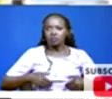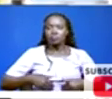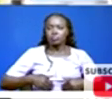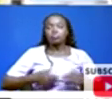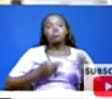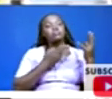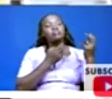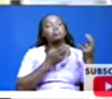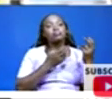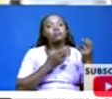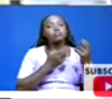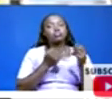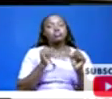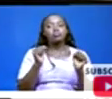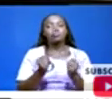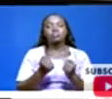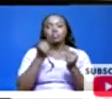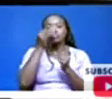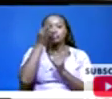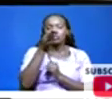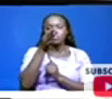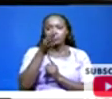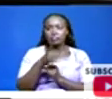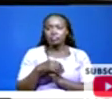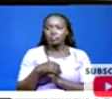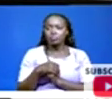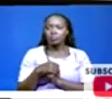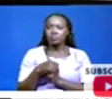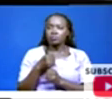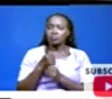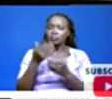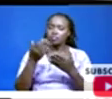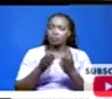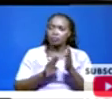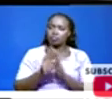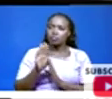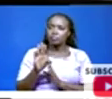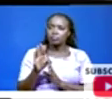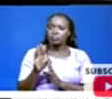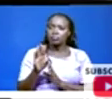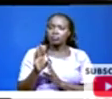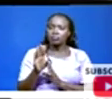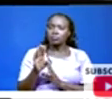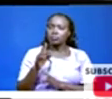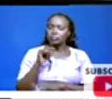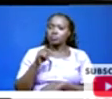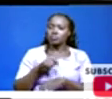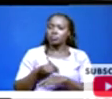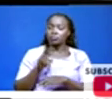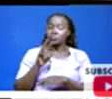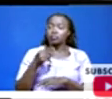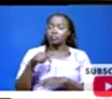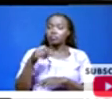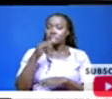hope, our safety in future. Fanya kazi tuletee watu wetu maendeleo. So when you see us speaking